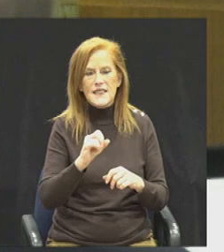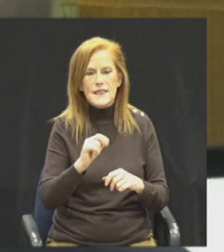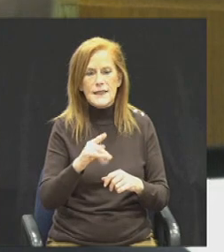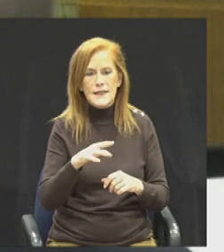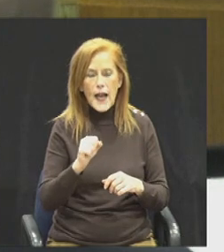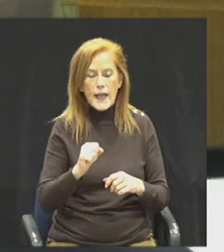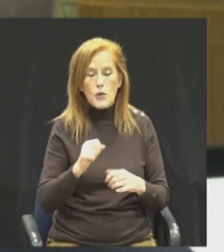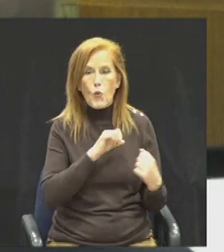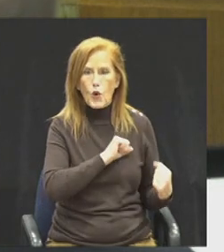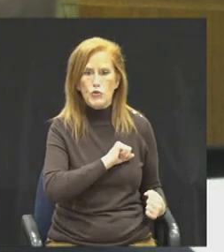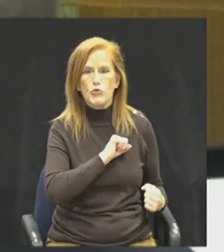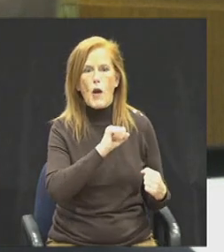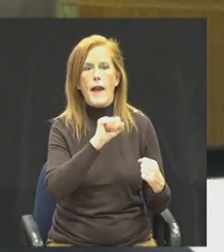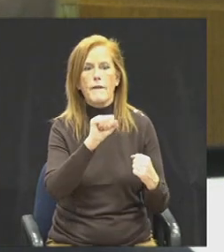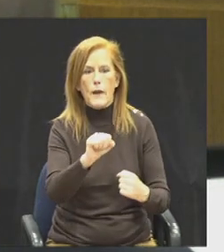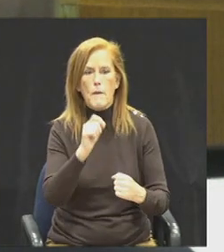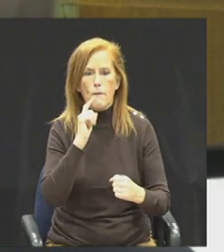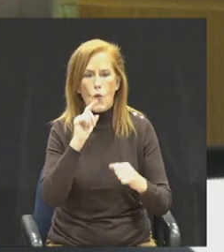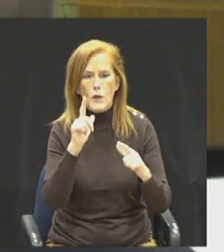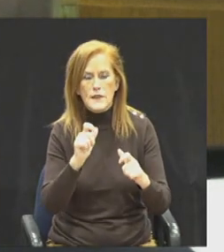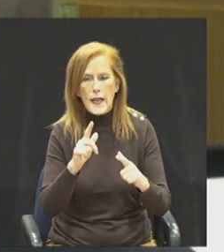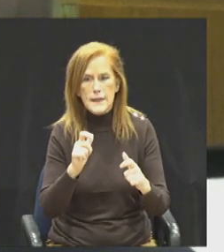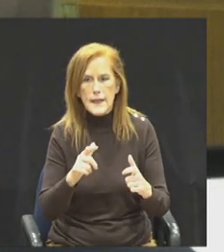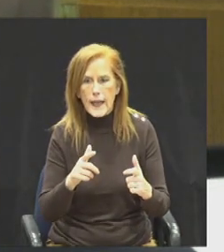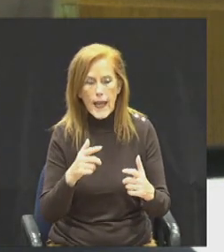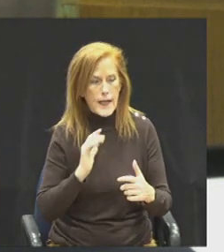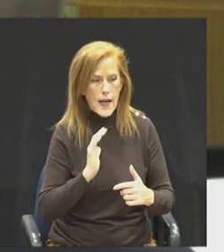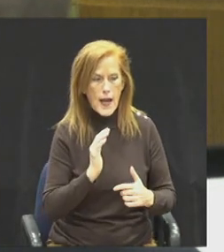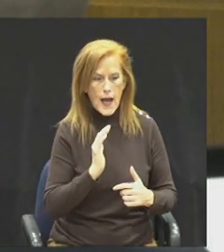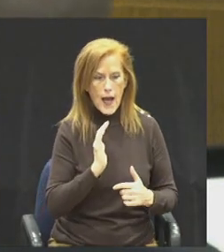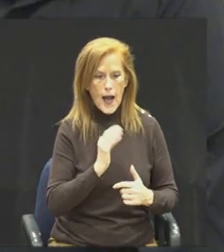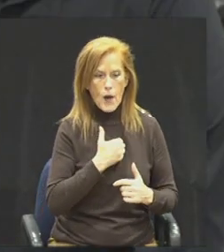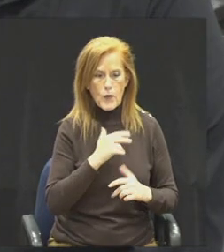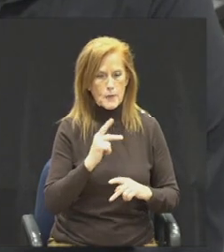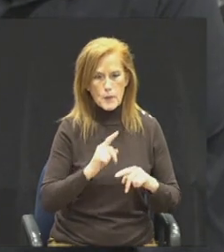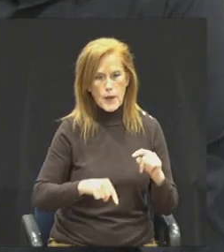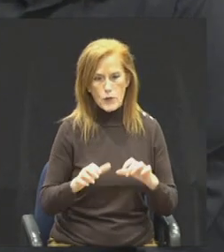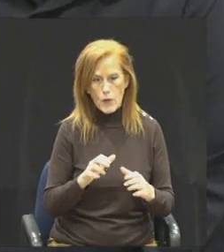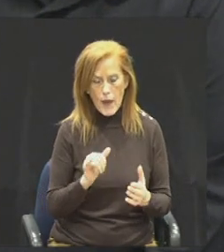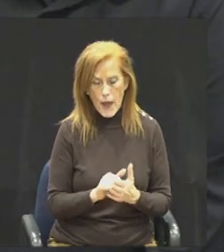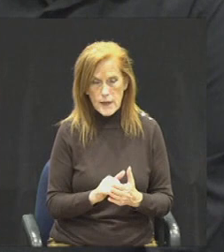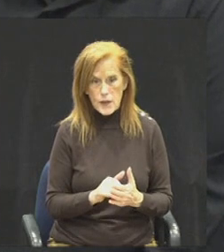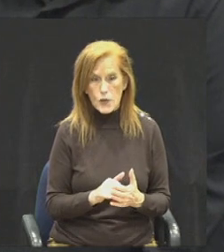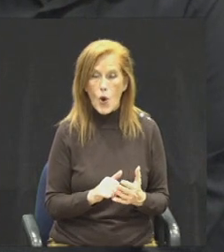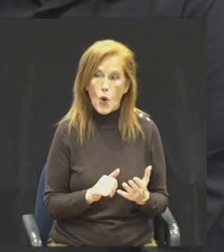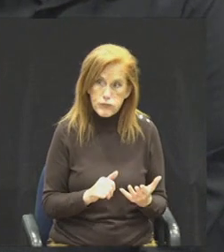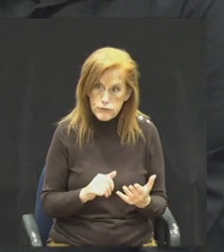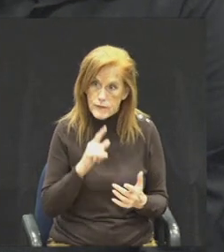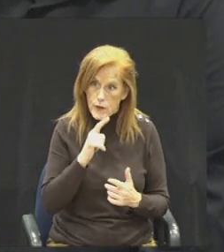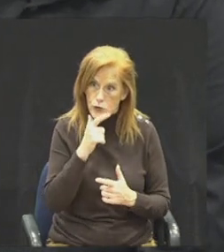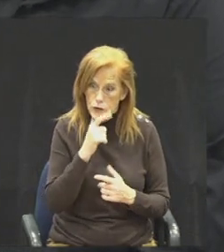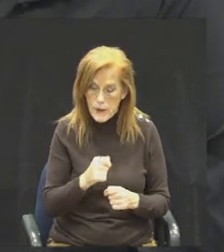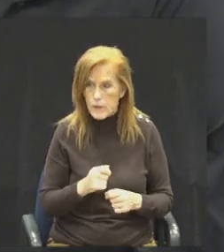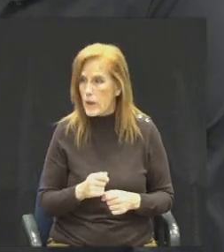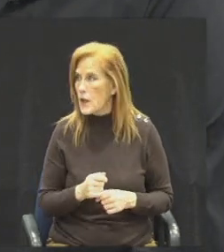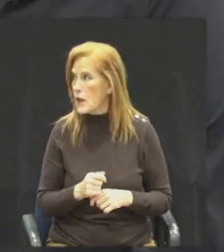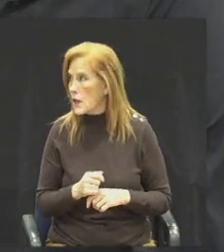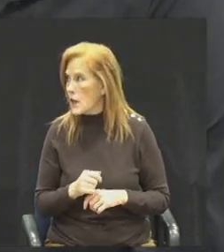so important and powerful about this. So this is exciting. Well, we're glad you're interested. Yeah, that's our